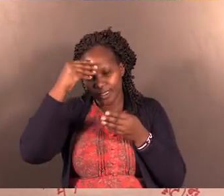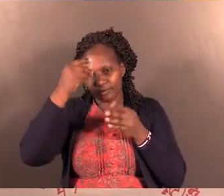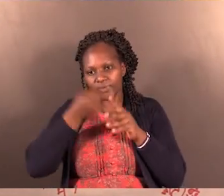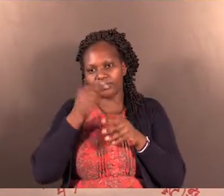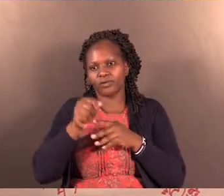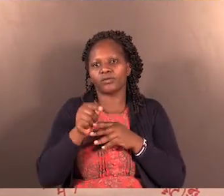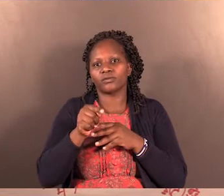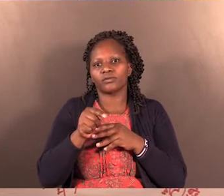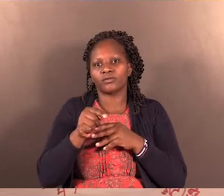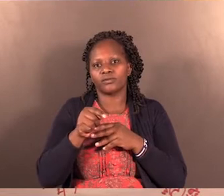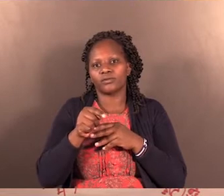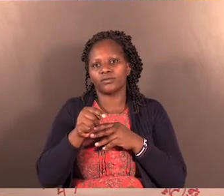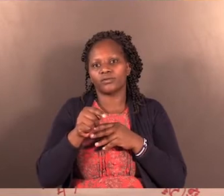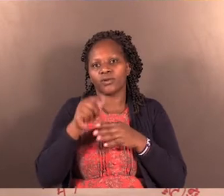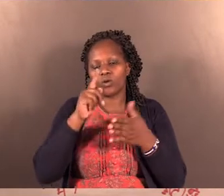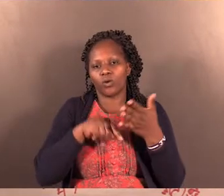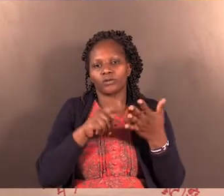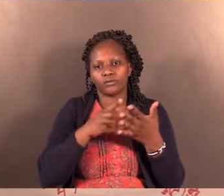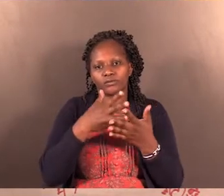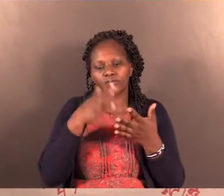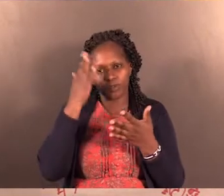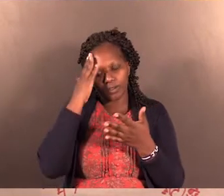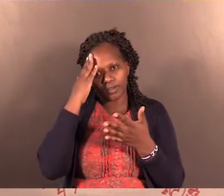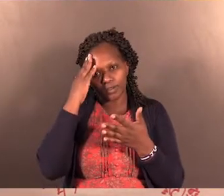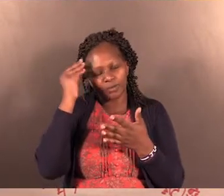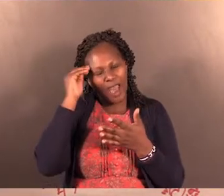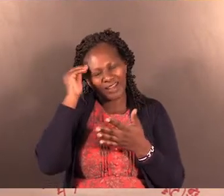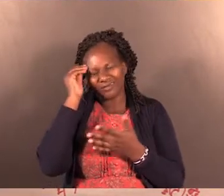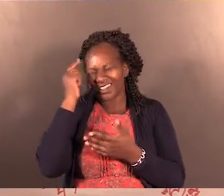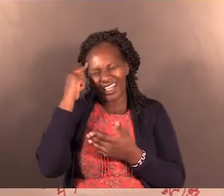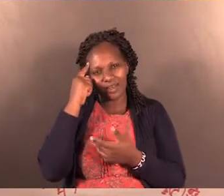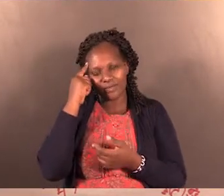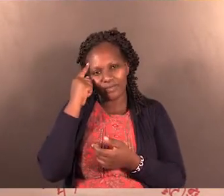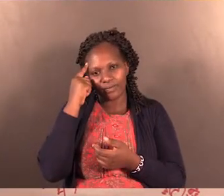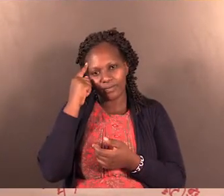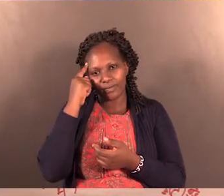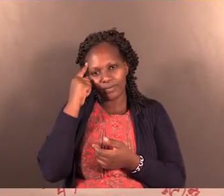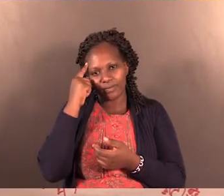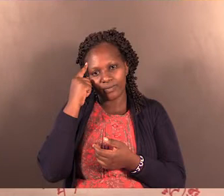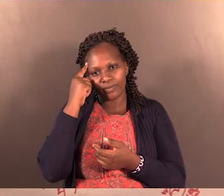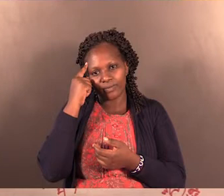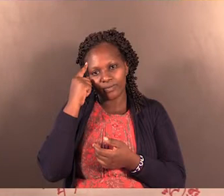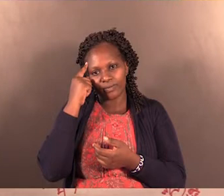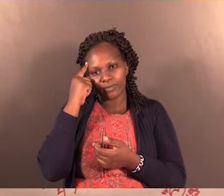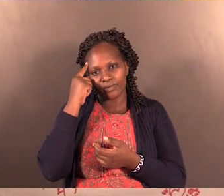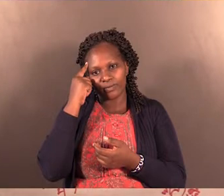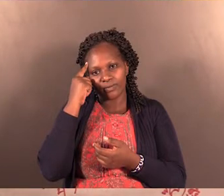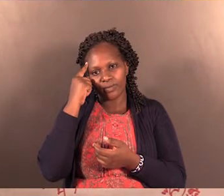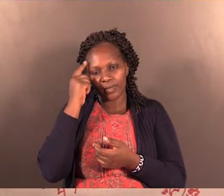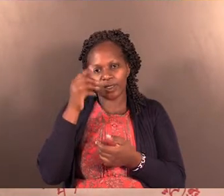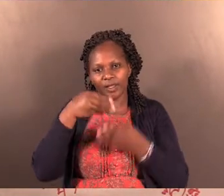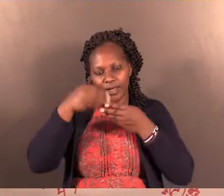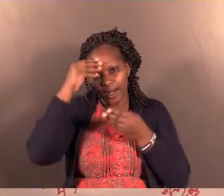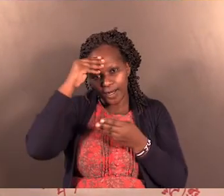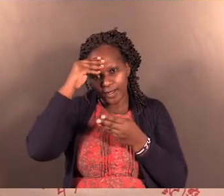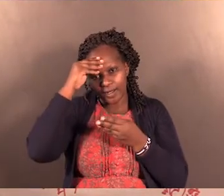lessons that we learn from this, what are the lessons? I know you're going through your mind and thinking, what lesson am I learning from this? So